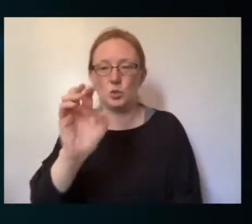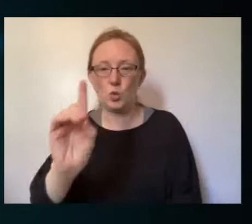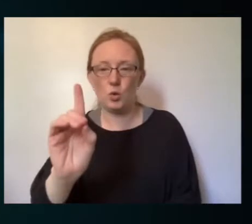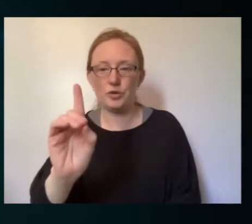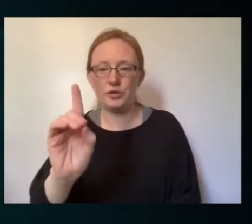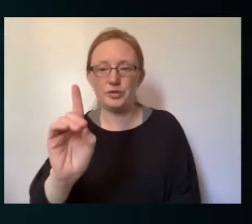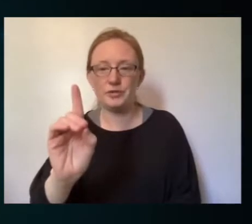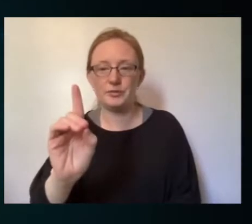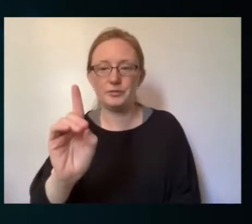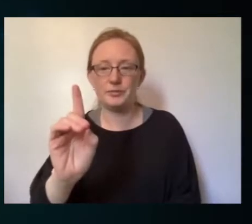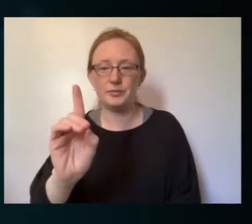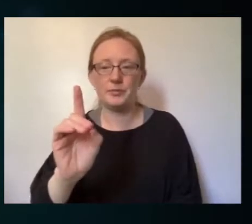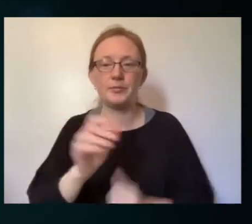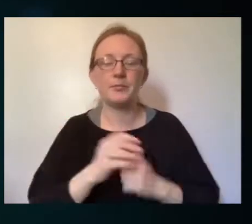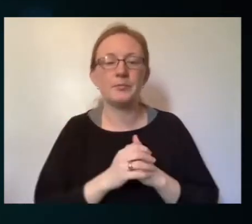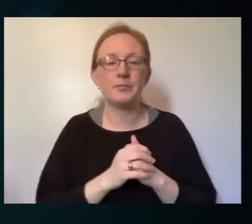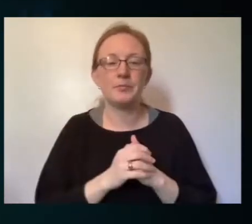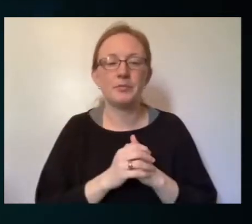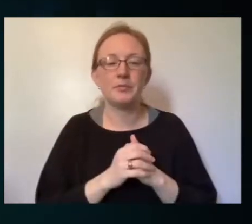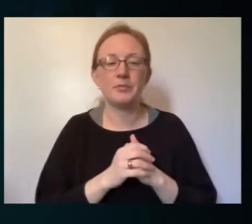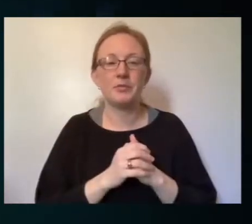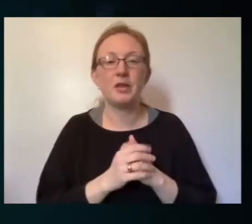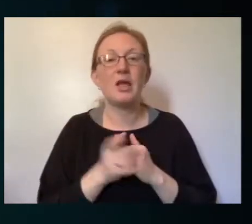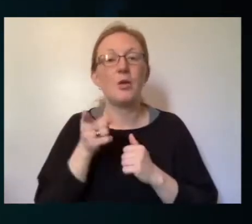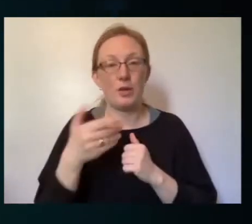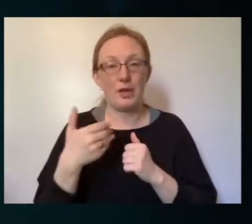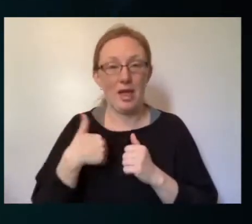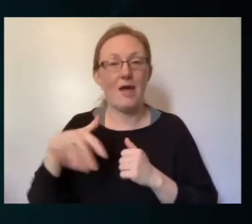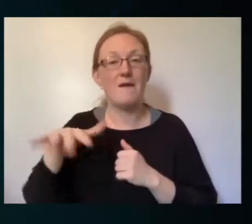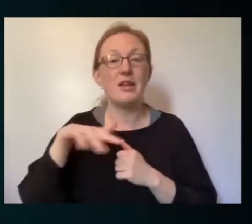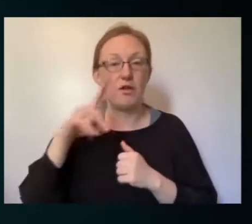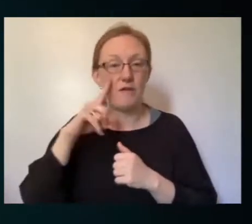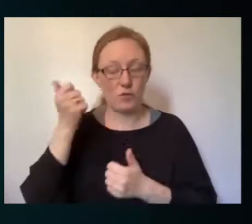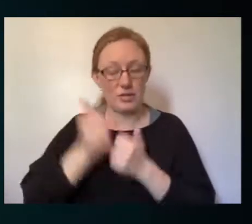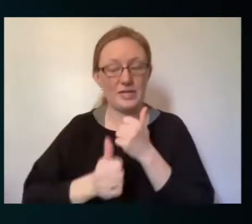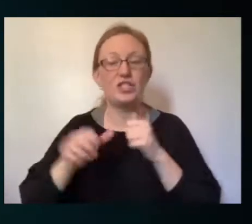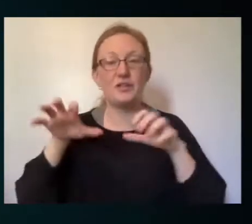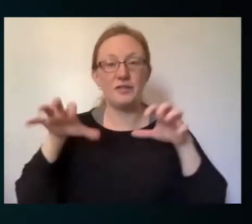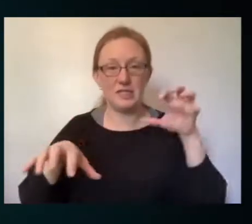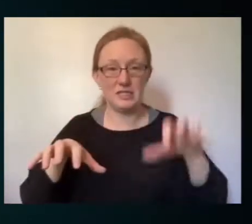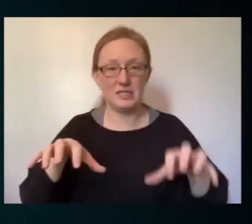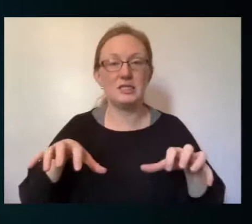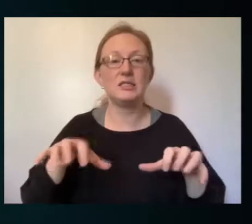Equity Talks, and we have a channel for each of these sessions.